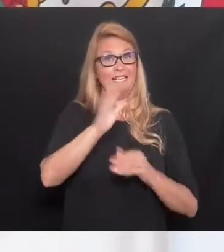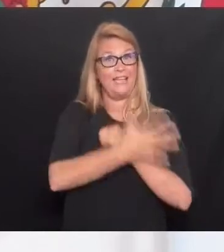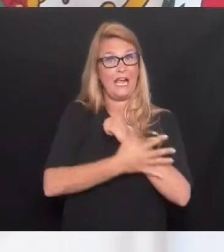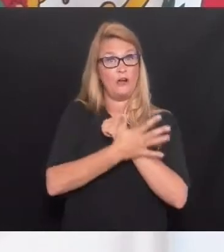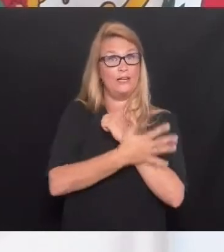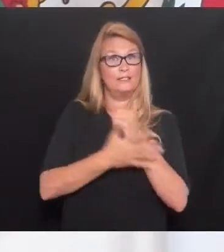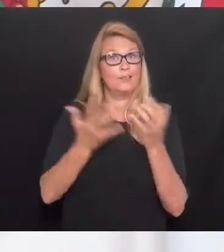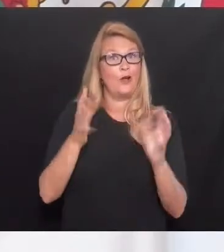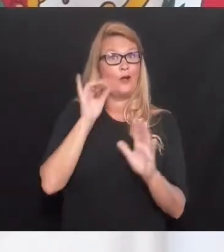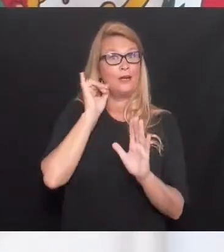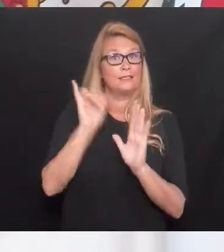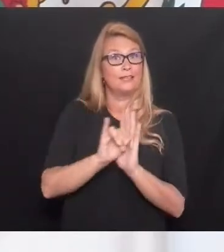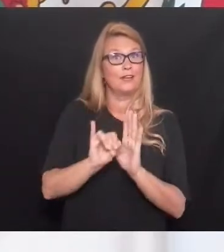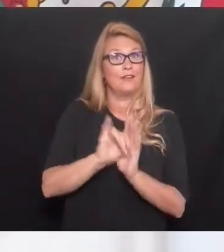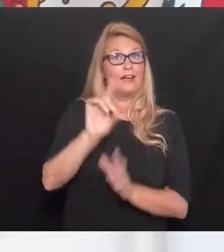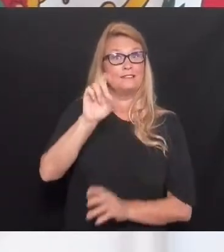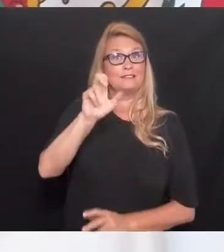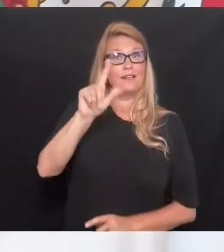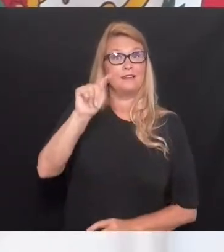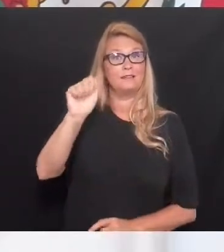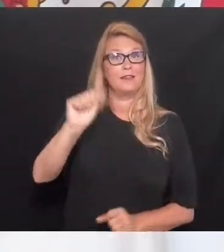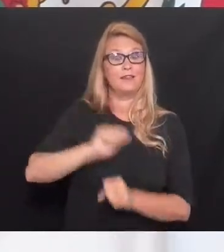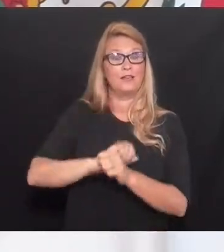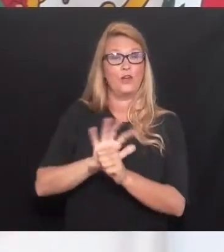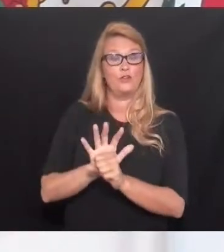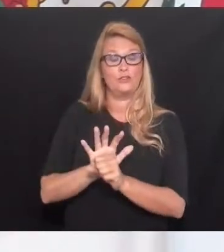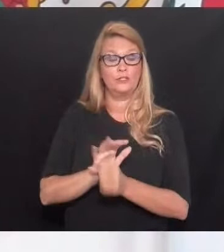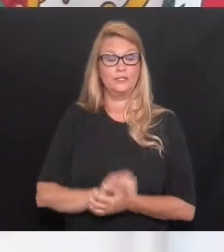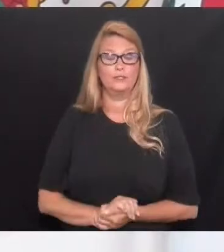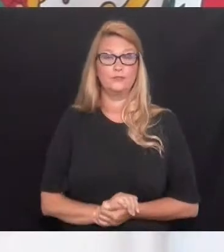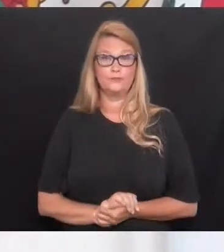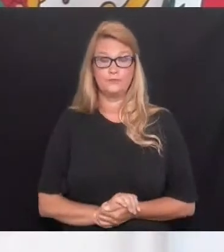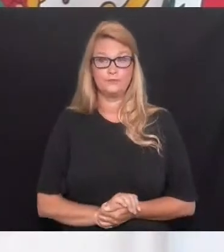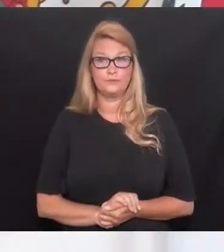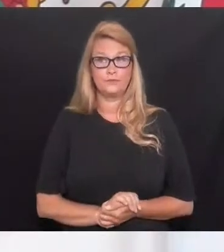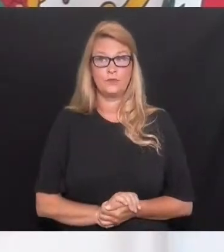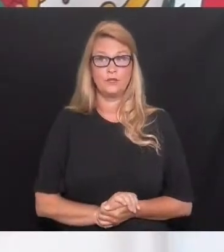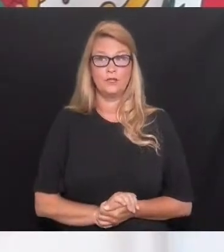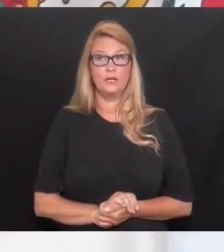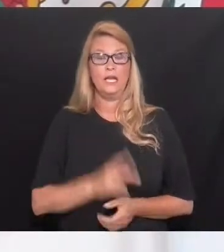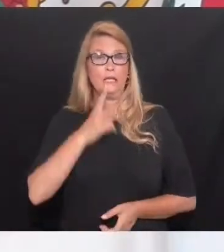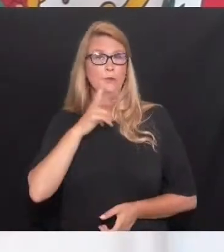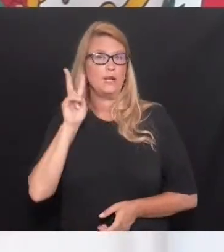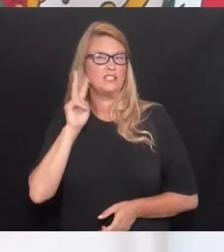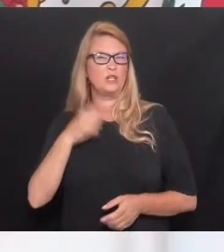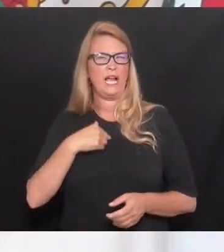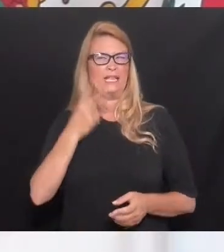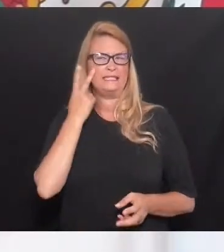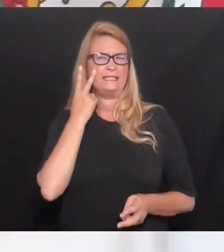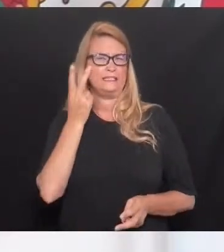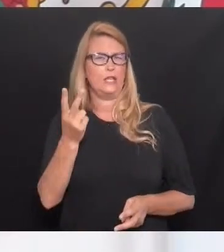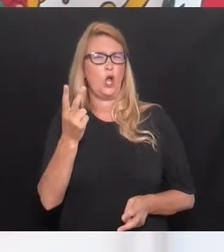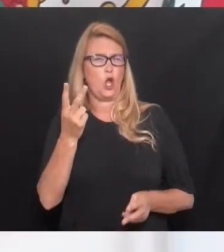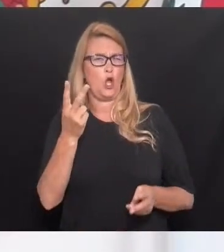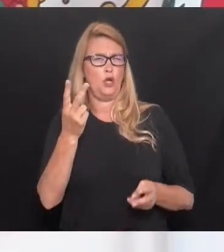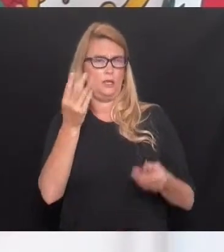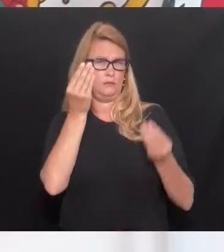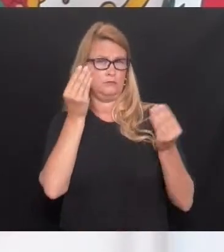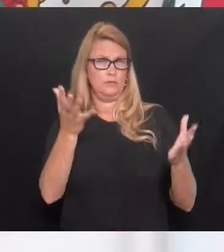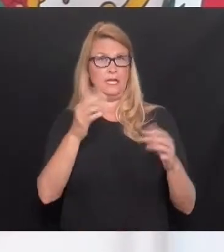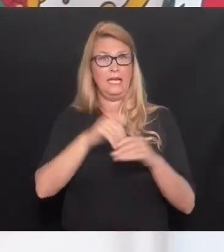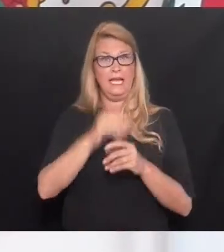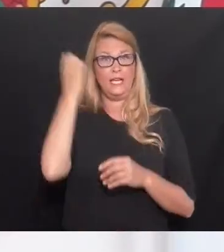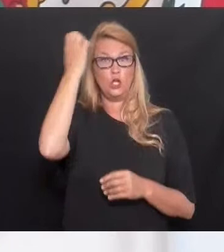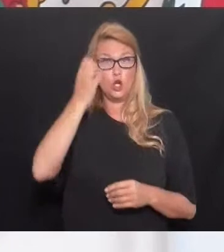some good news about the Delta variant that came out that I saw the day before yesterday morning, and it was this, that in